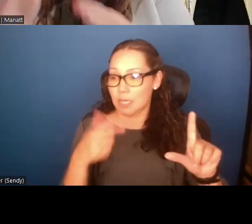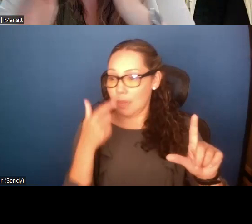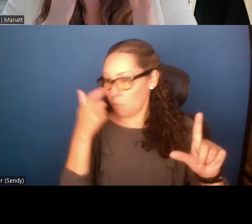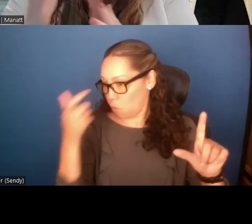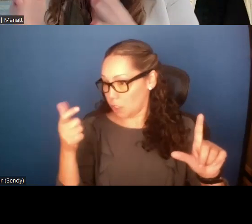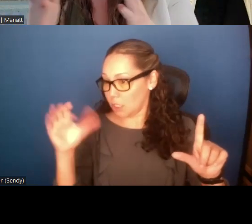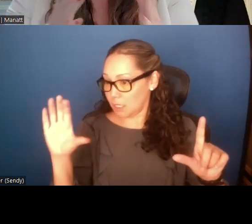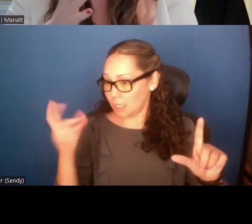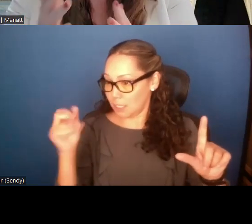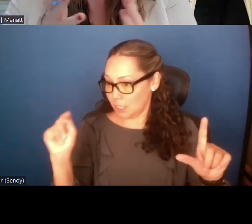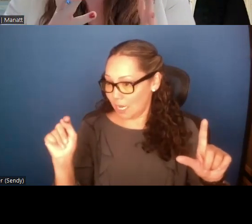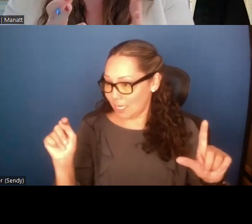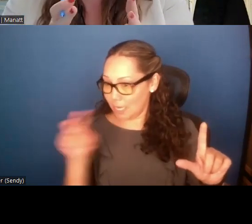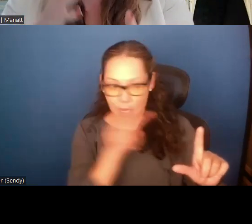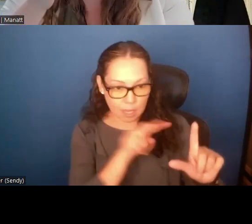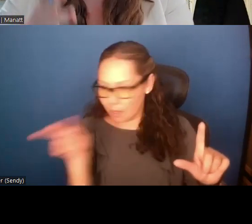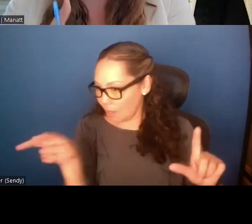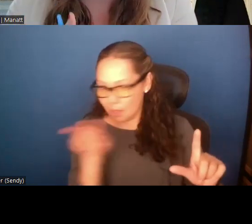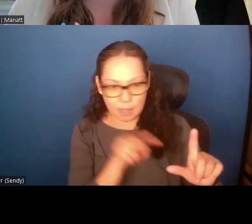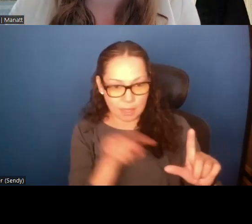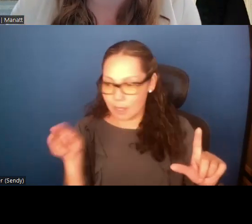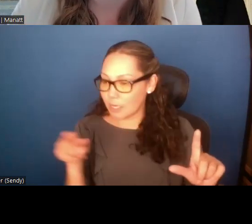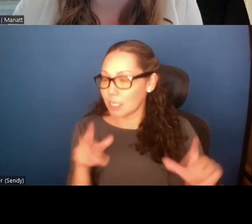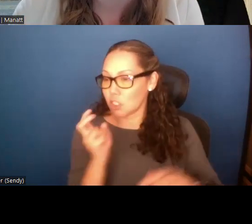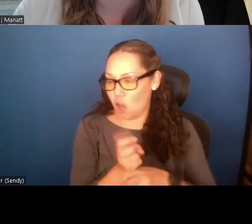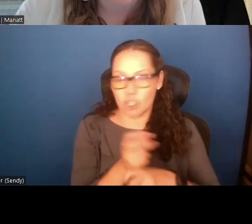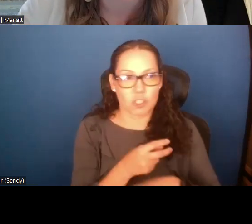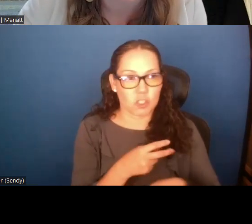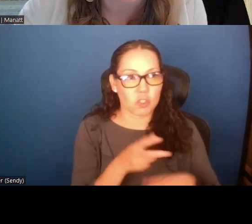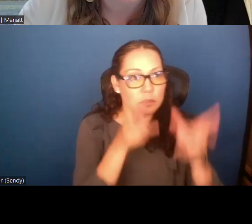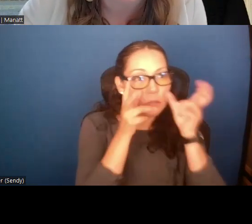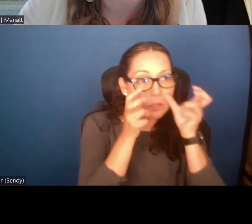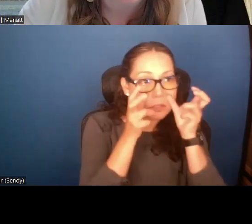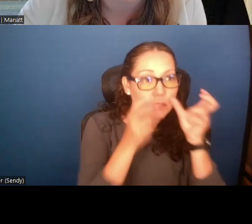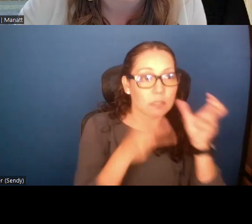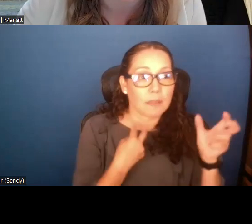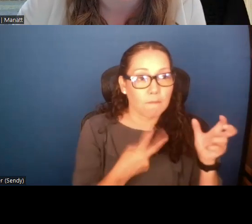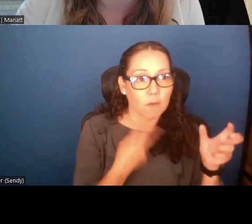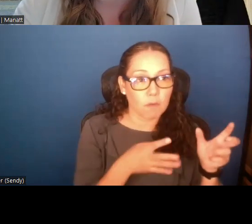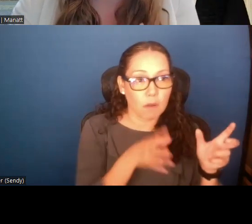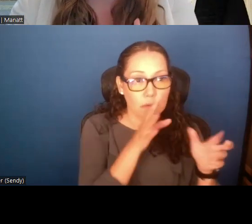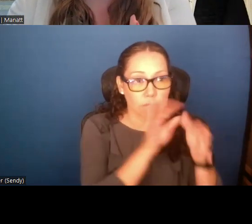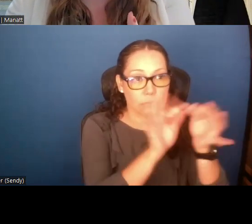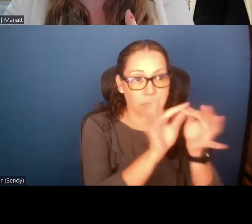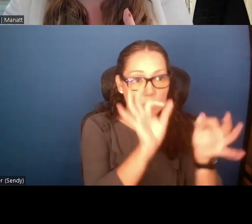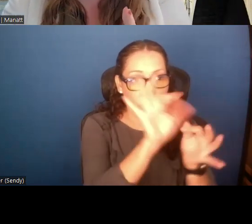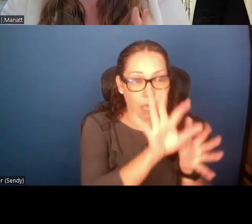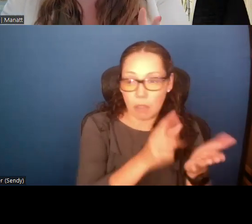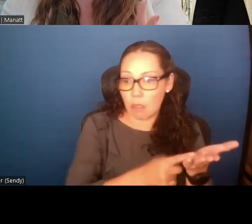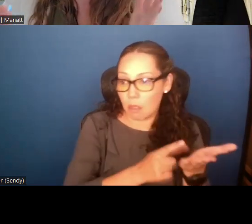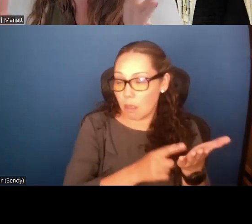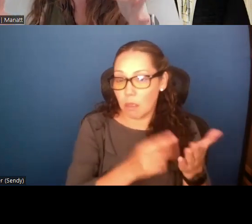active. It's a little hard to do both the verbal and the chat, so we will go through it again afterwards. But if I missed anything, please indicate